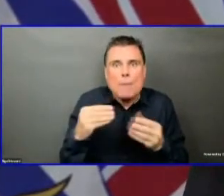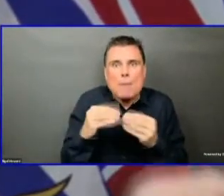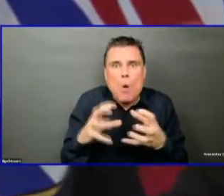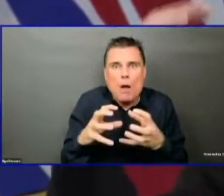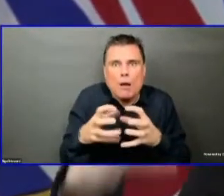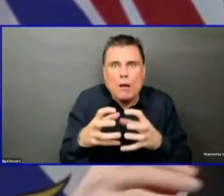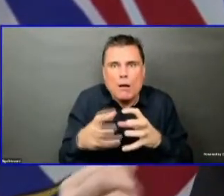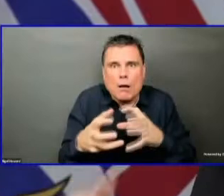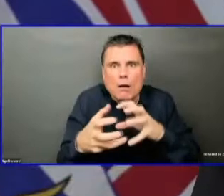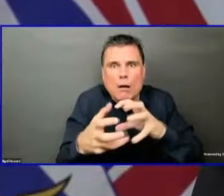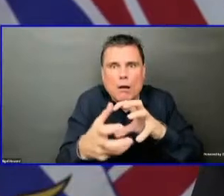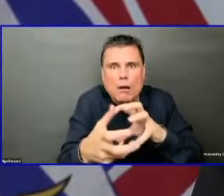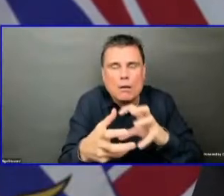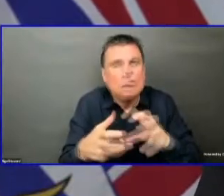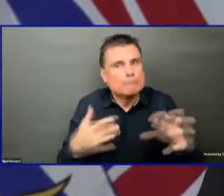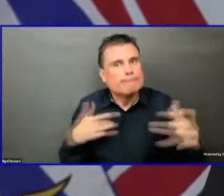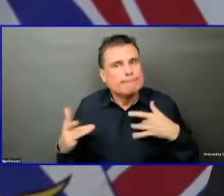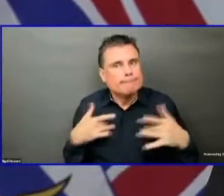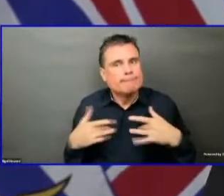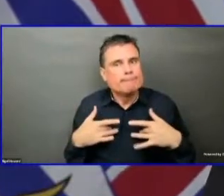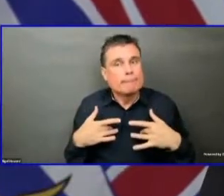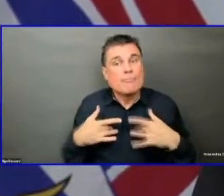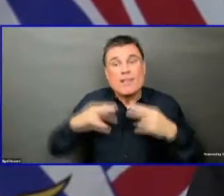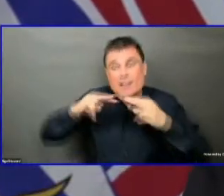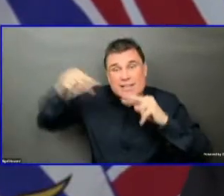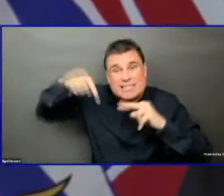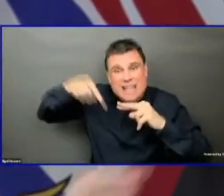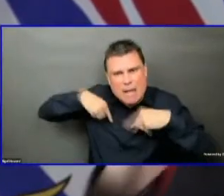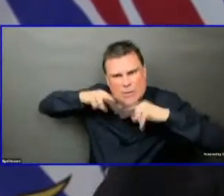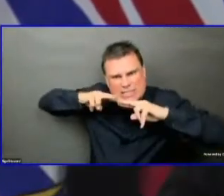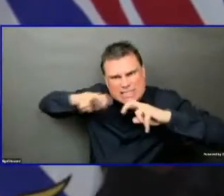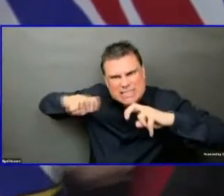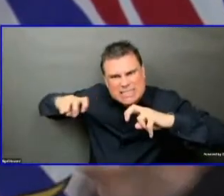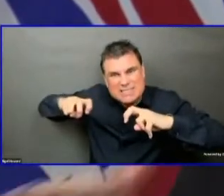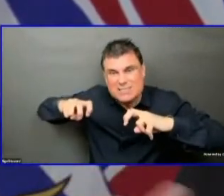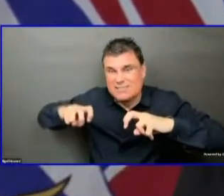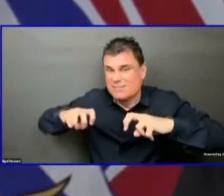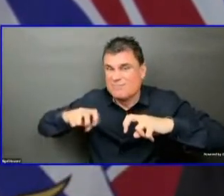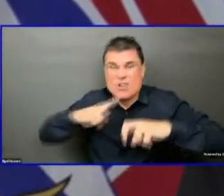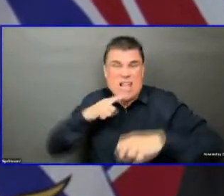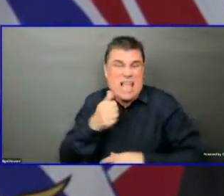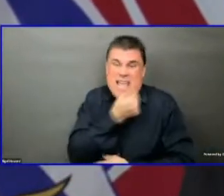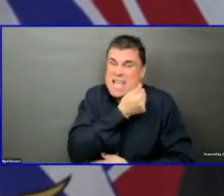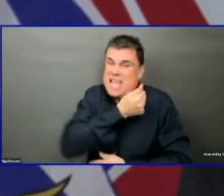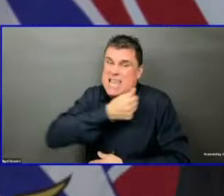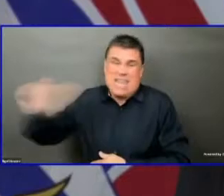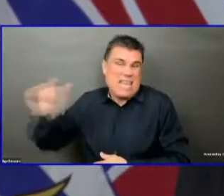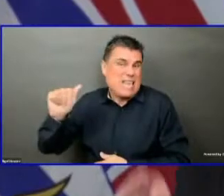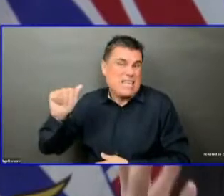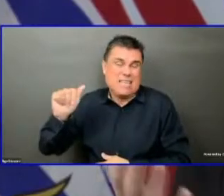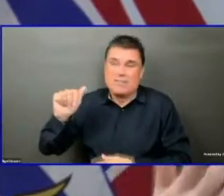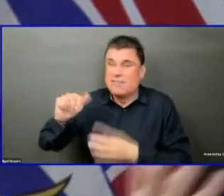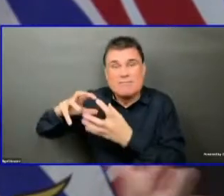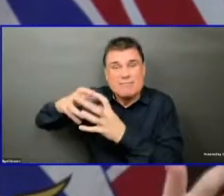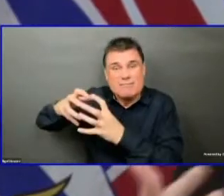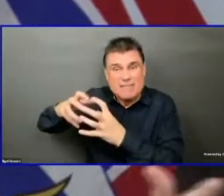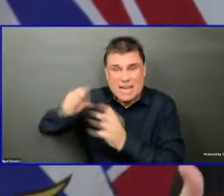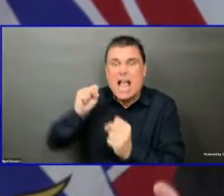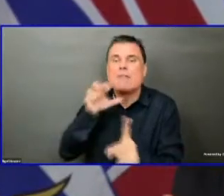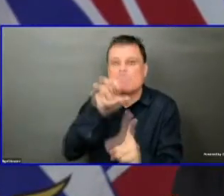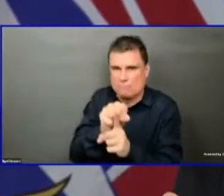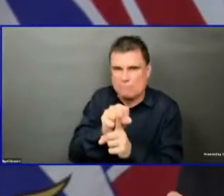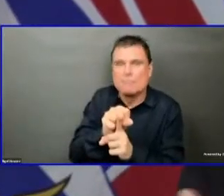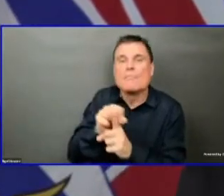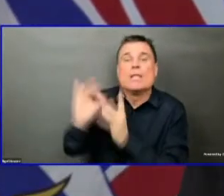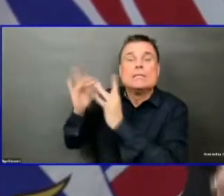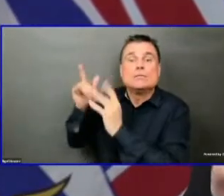those variants. And there's a international website that puts all of these different ones up there so that we know which are the ones